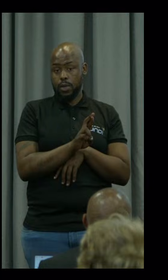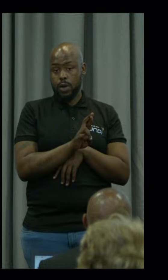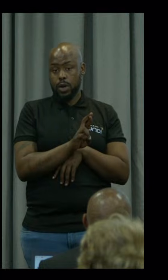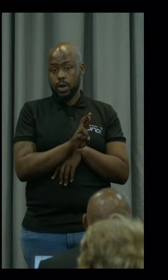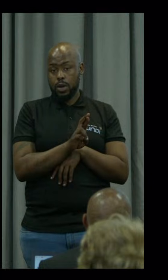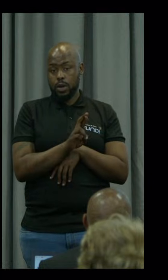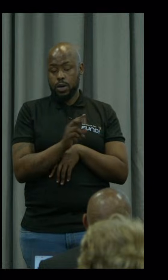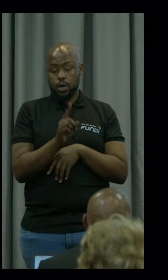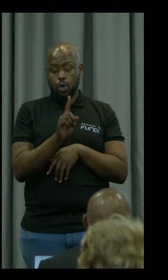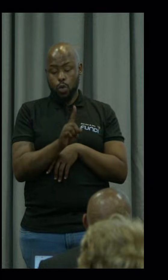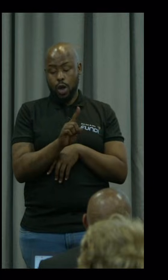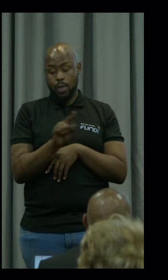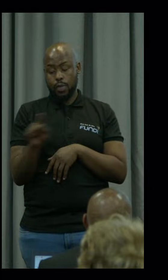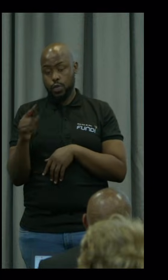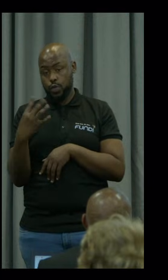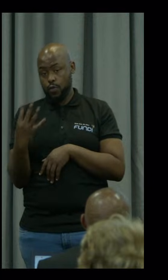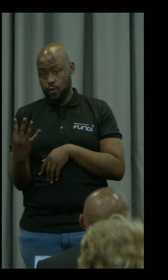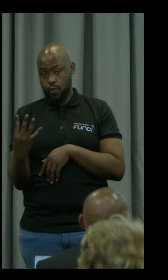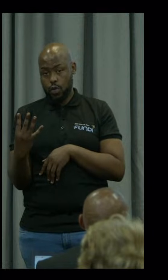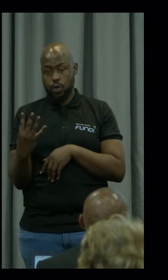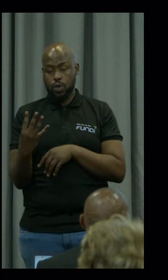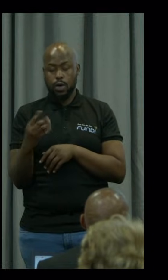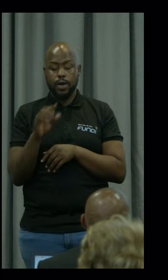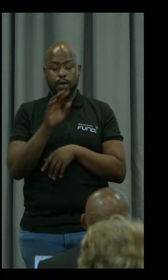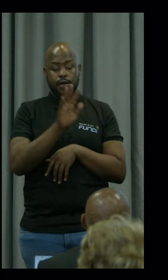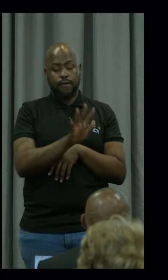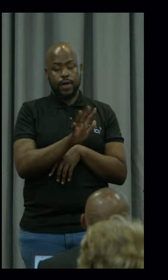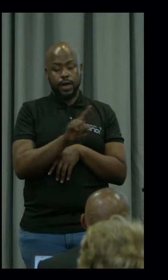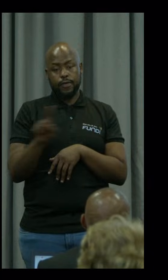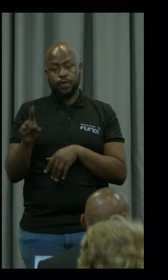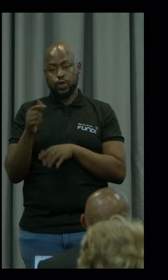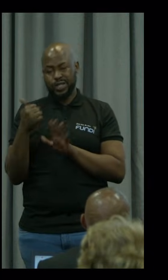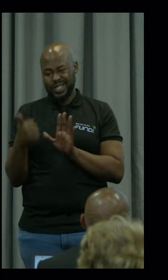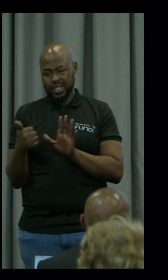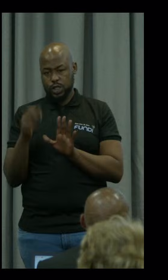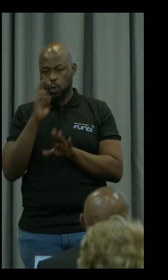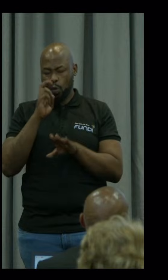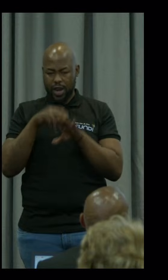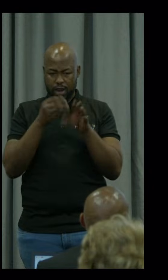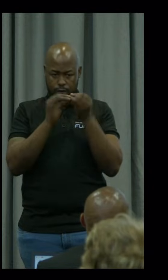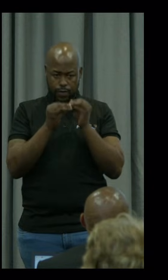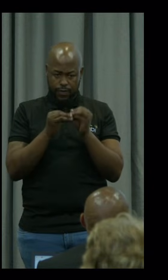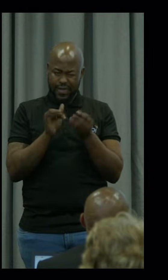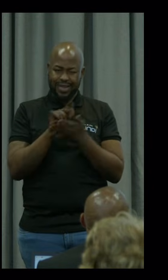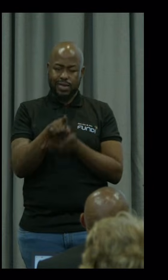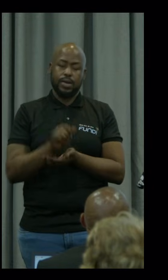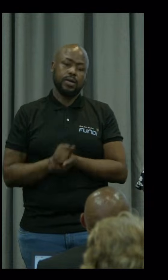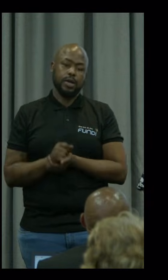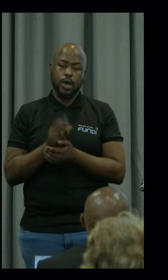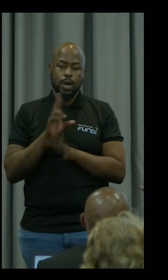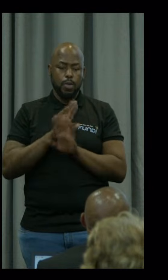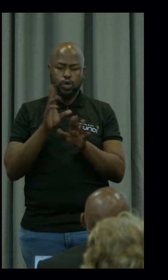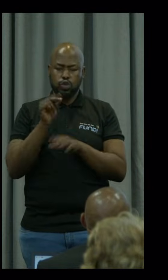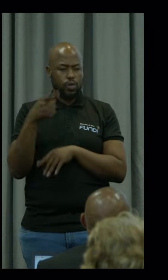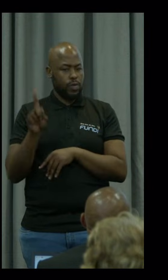grade 1 to 4, and grades 5 to 6. We need to fix that, because that's not